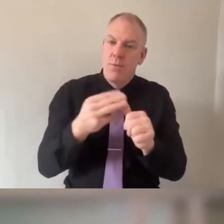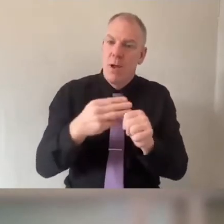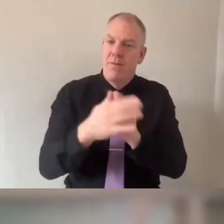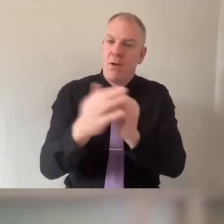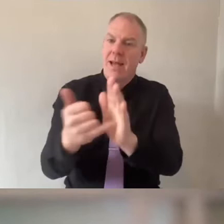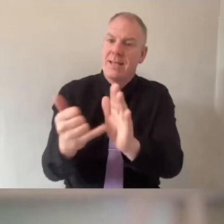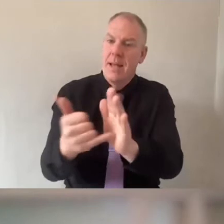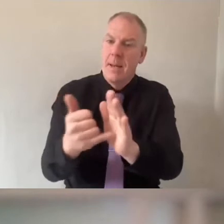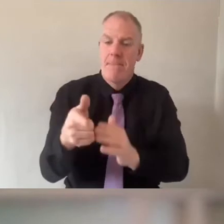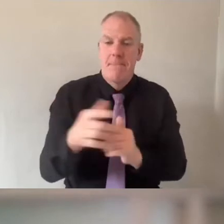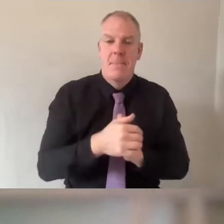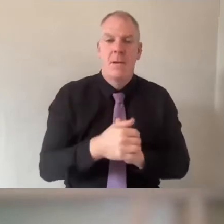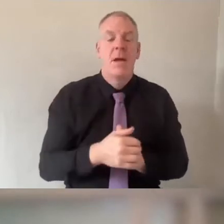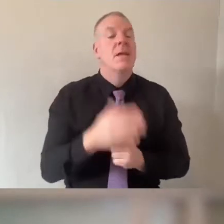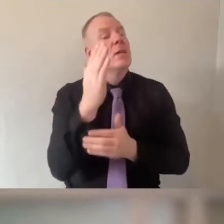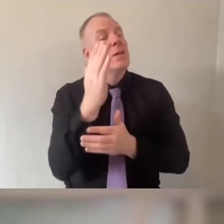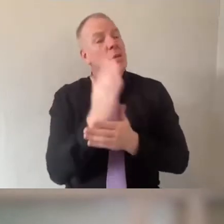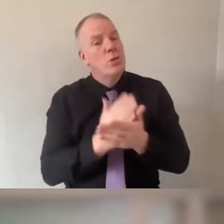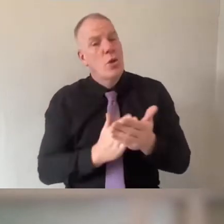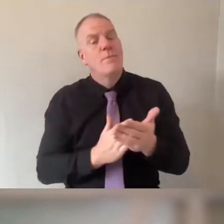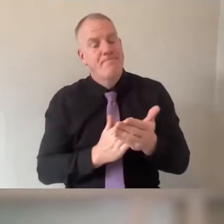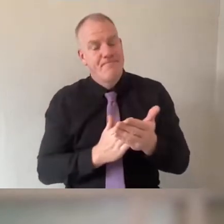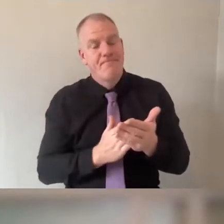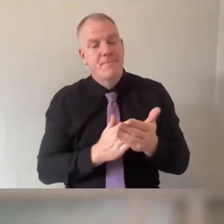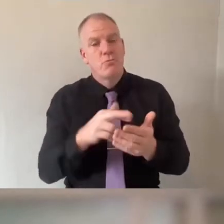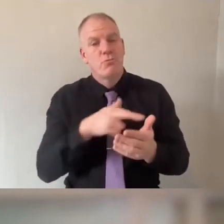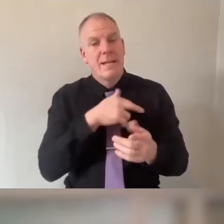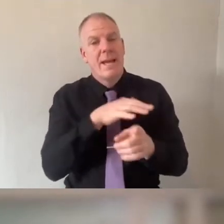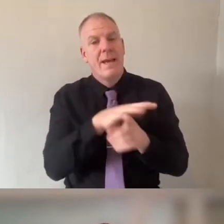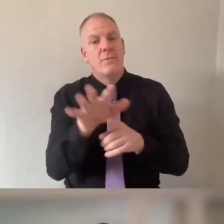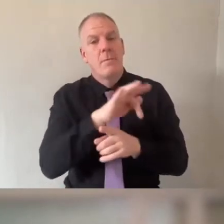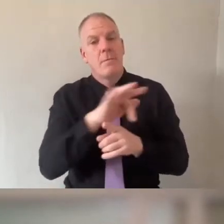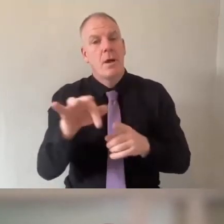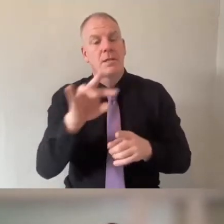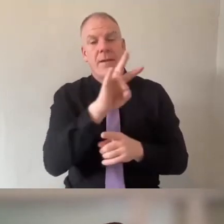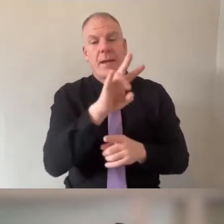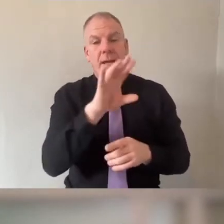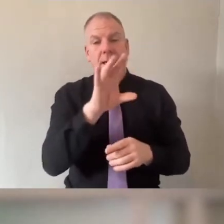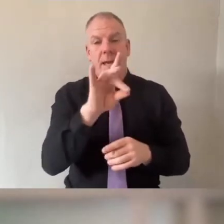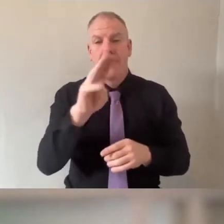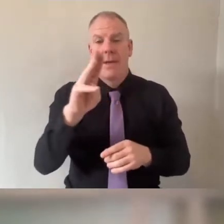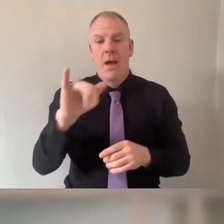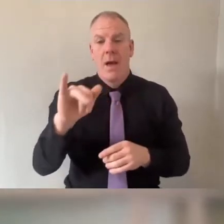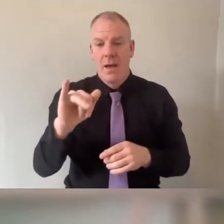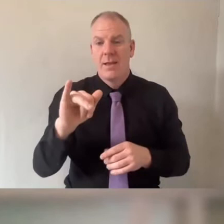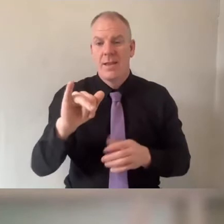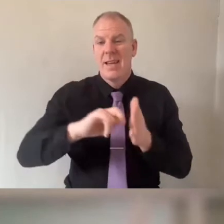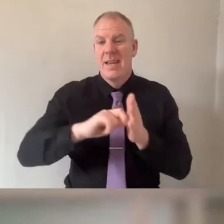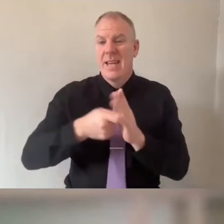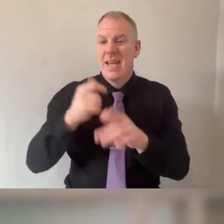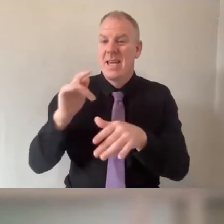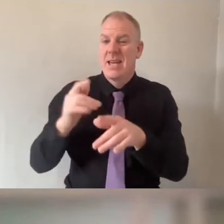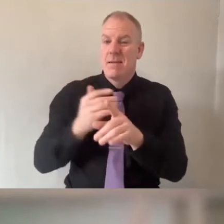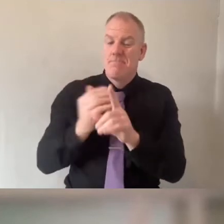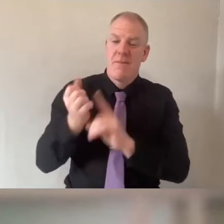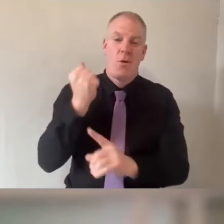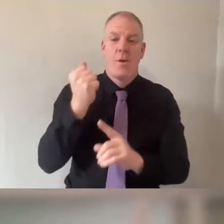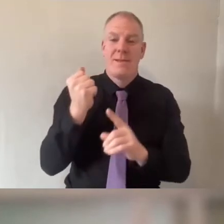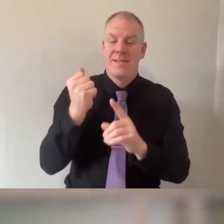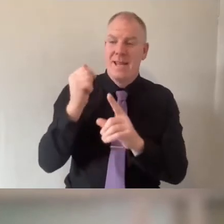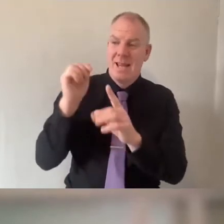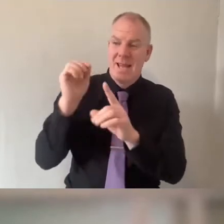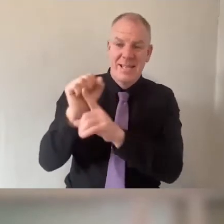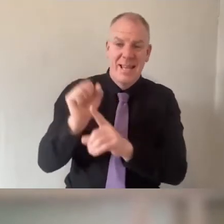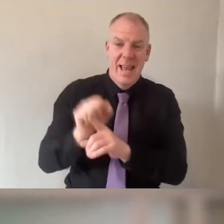for assessment. And I think some of that is driven by the key performance indicators that government set. And an interesting book you may have read,